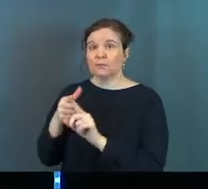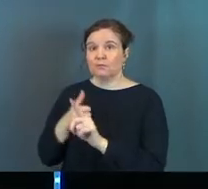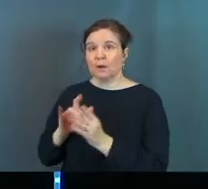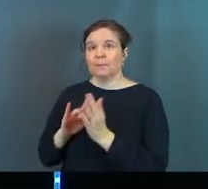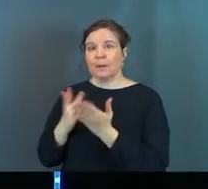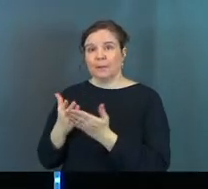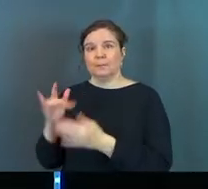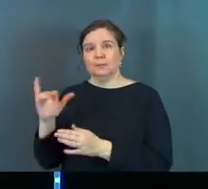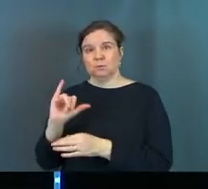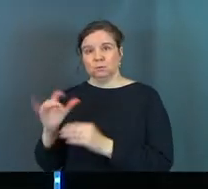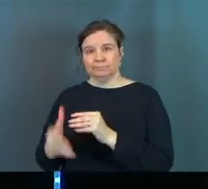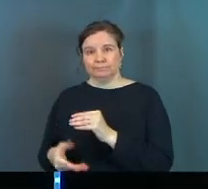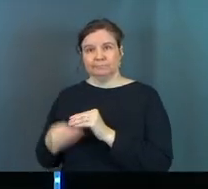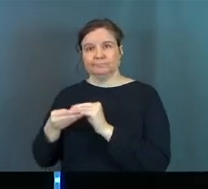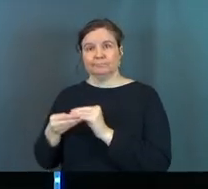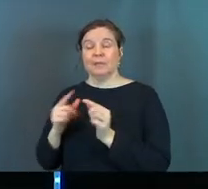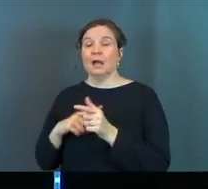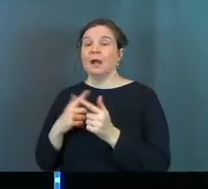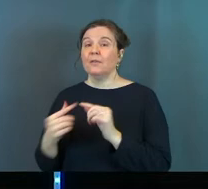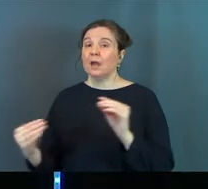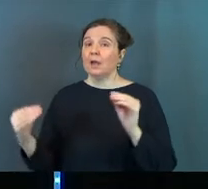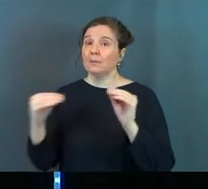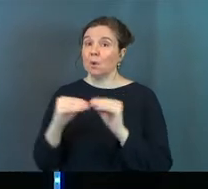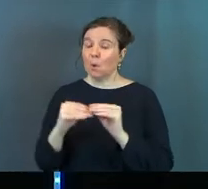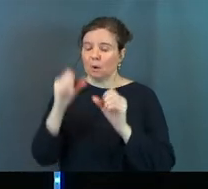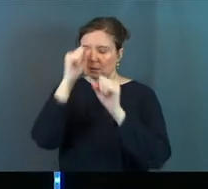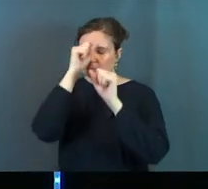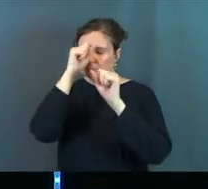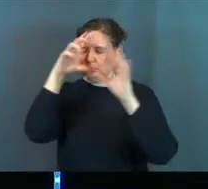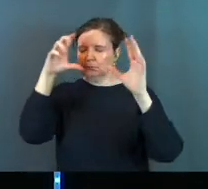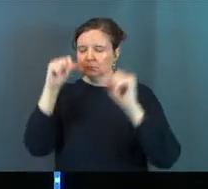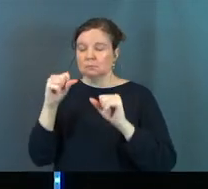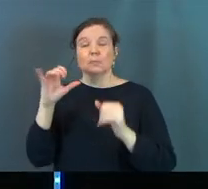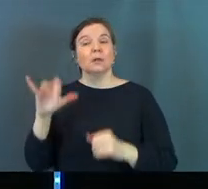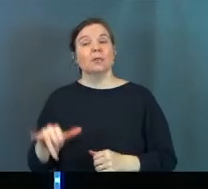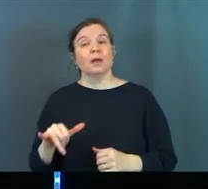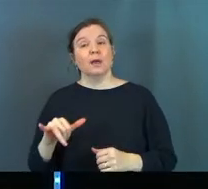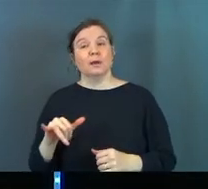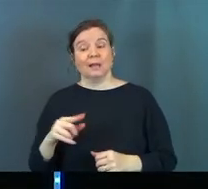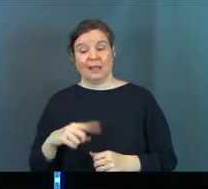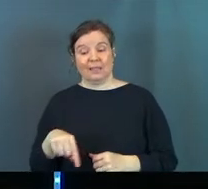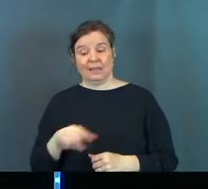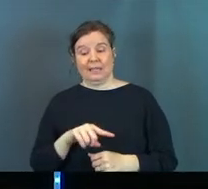are Bible. And then even more mind-blowing is the fact that